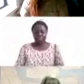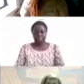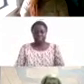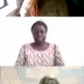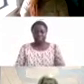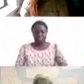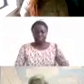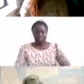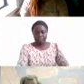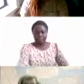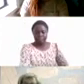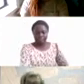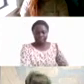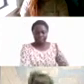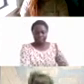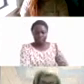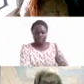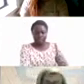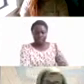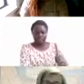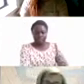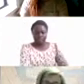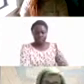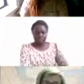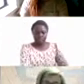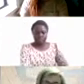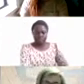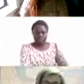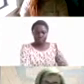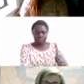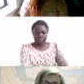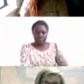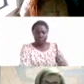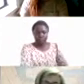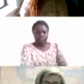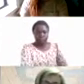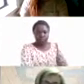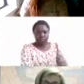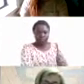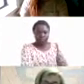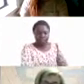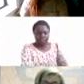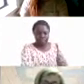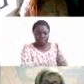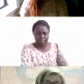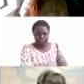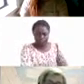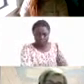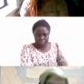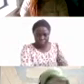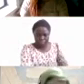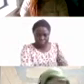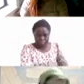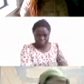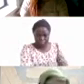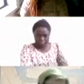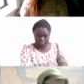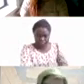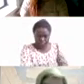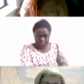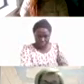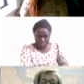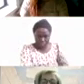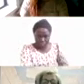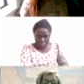relationship with a woman with disabilities. And so it's a problem with the male mentality in our